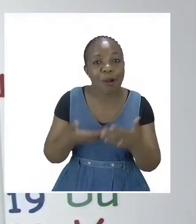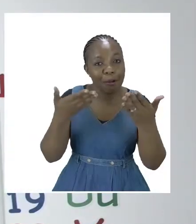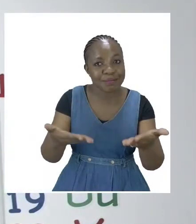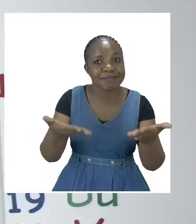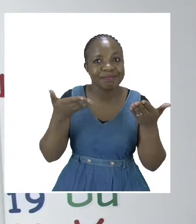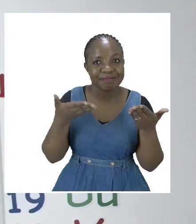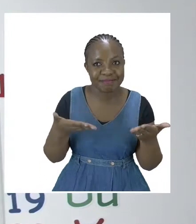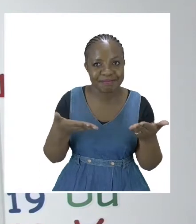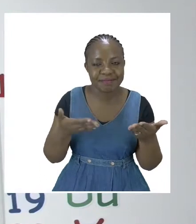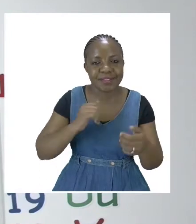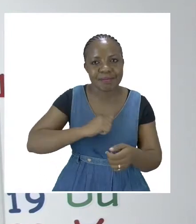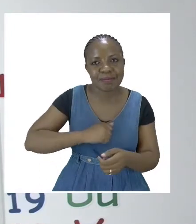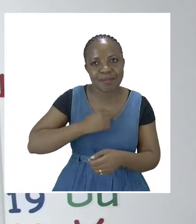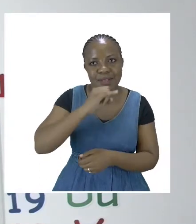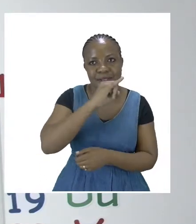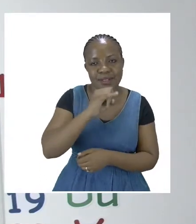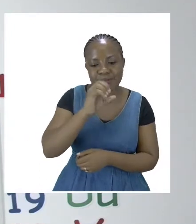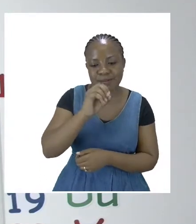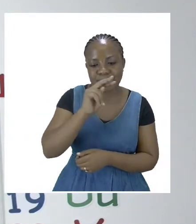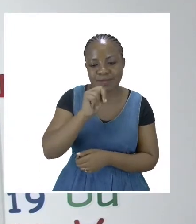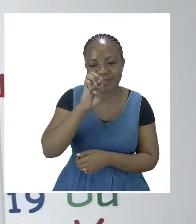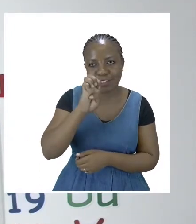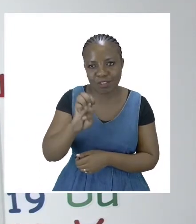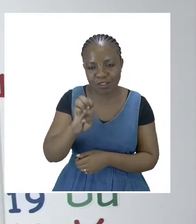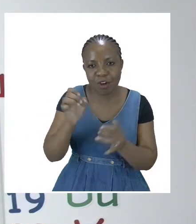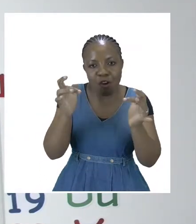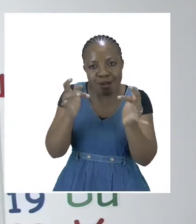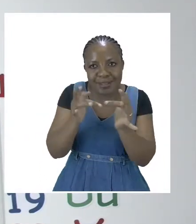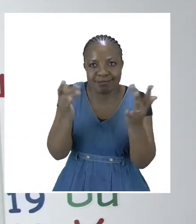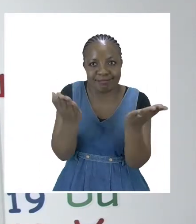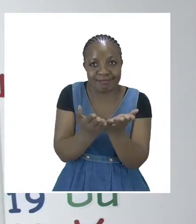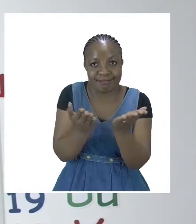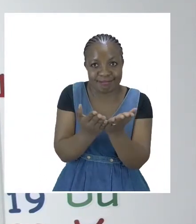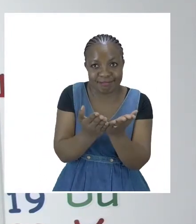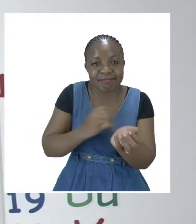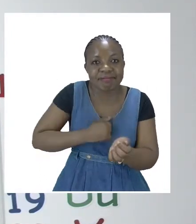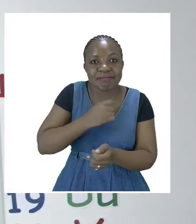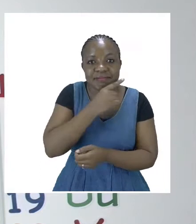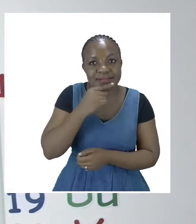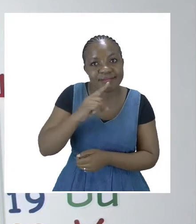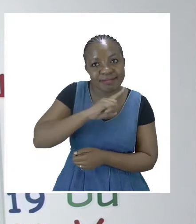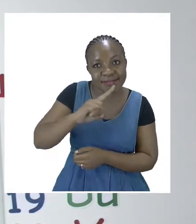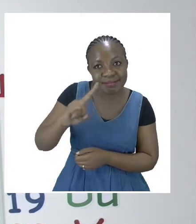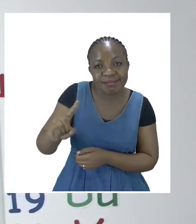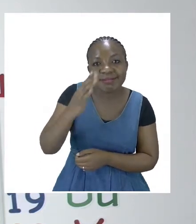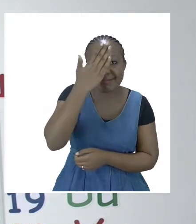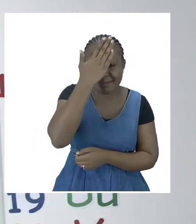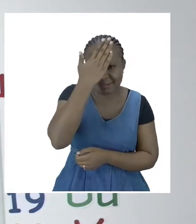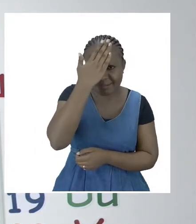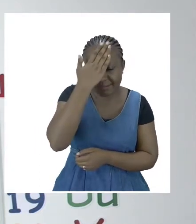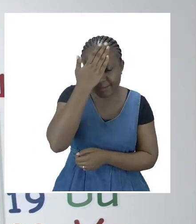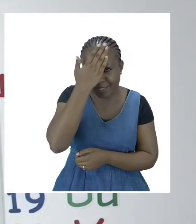Welcome to My Zone Online School. My name is Teacher Mutsa. Get your education